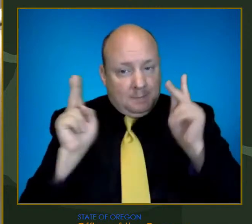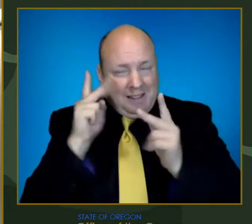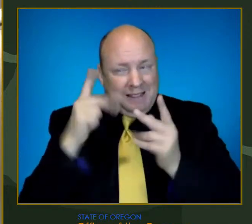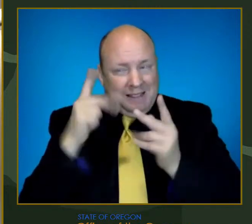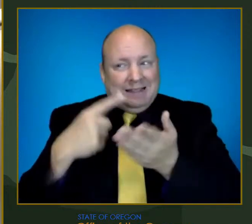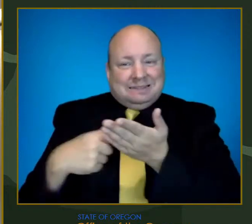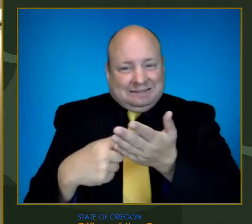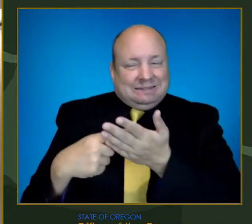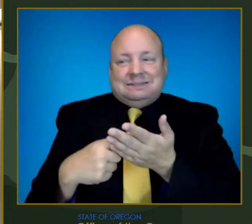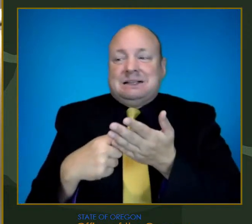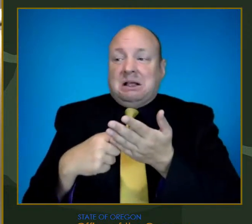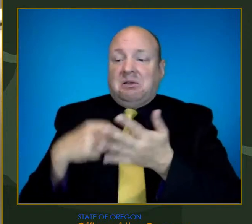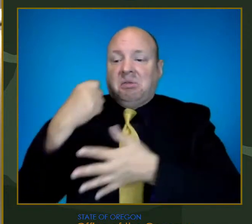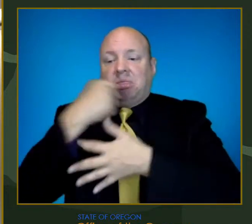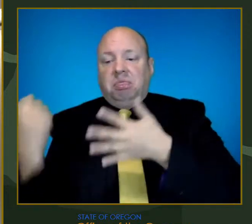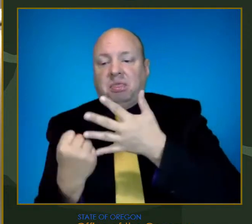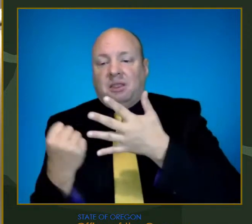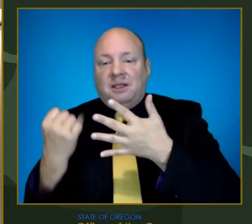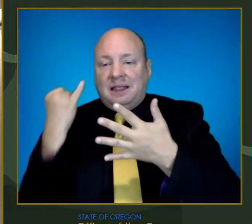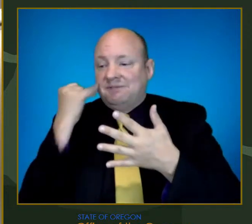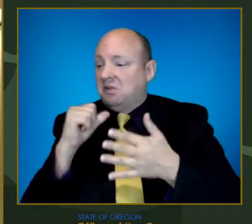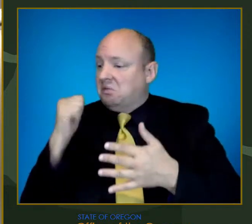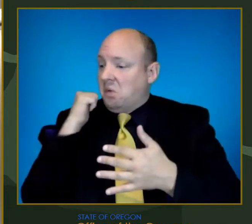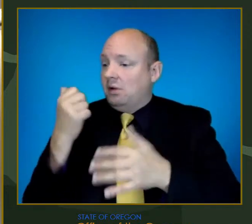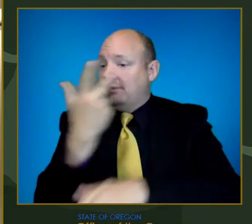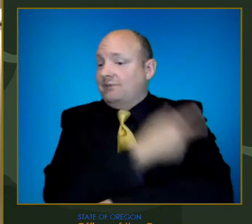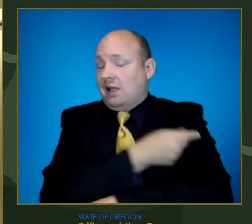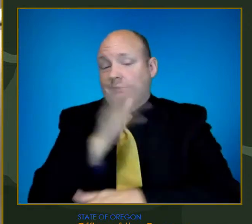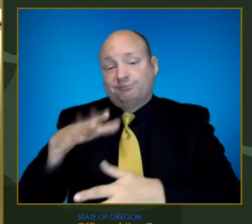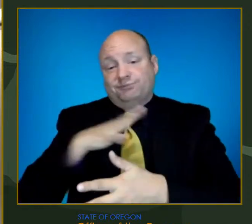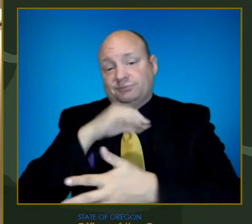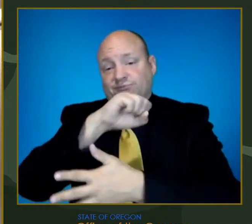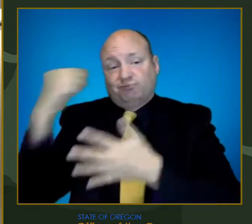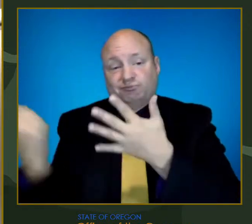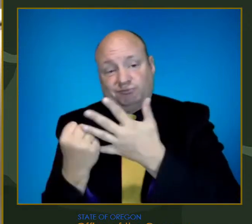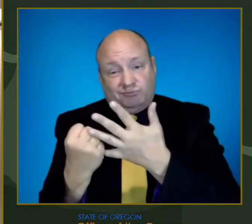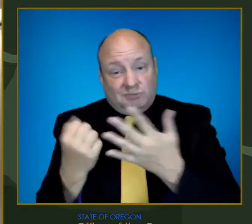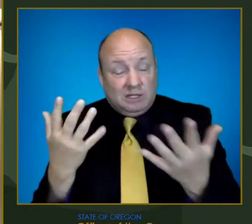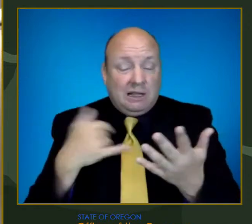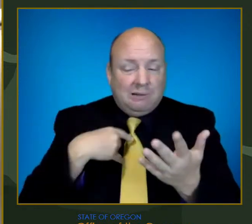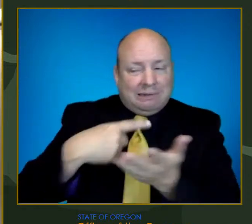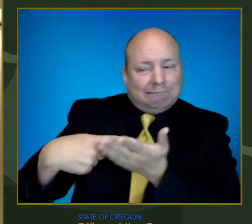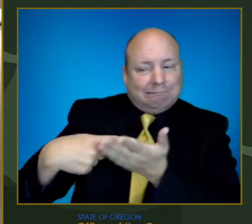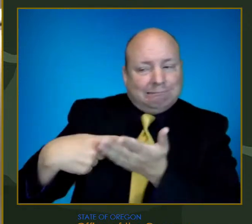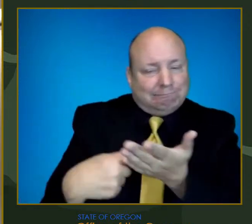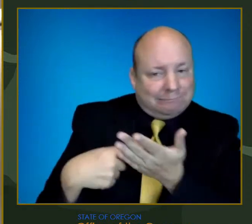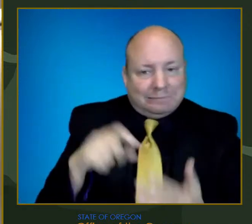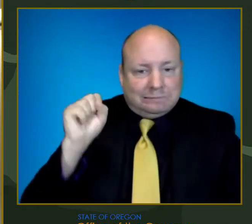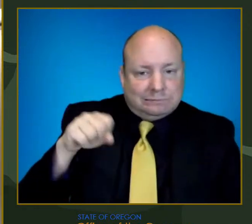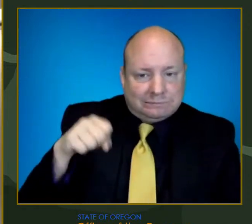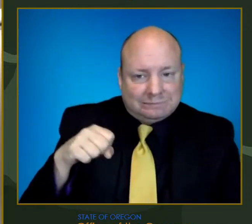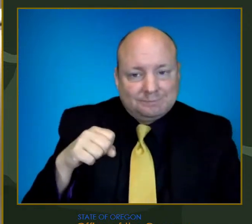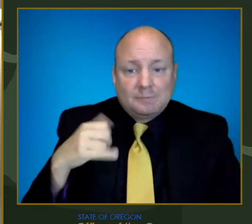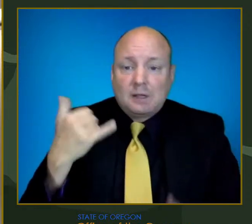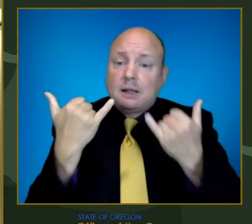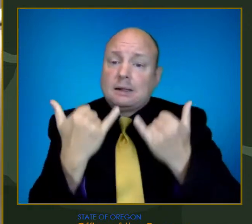the physician ranks and other healthcare areas. So at this point in time, that's not happening here in the